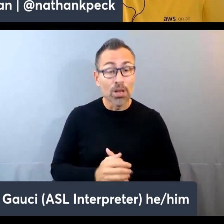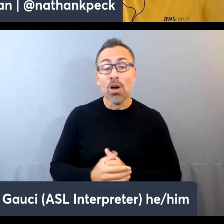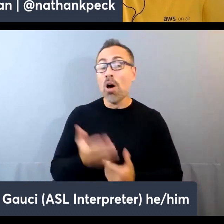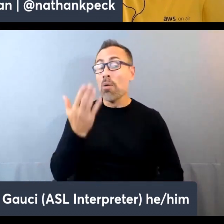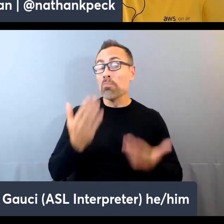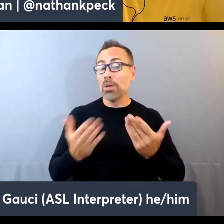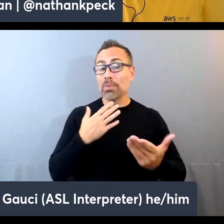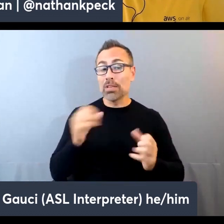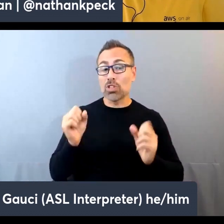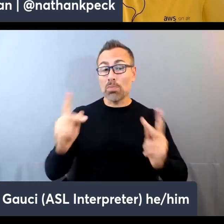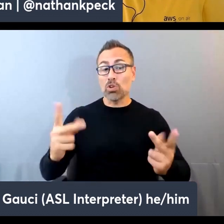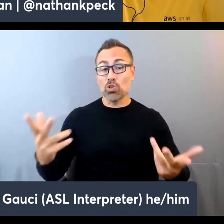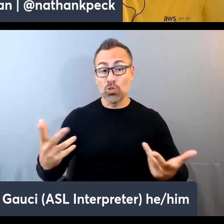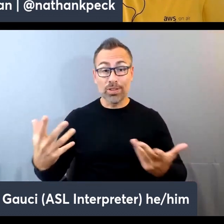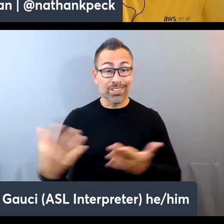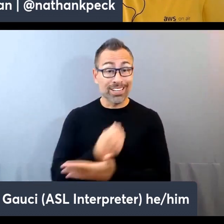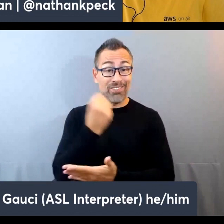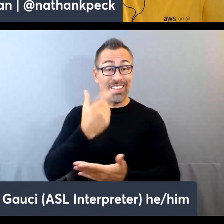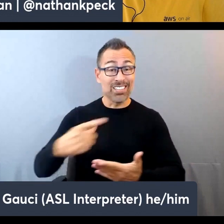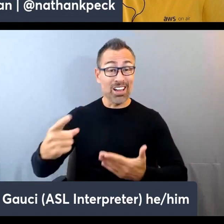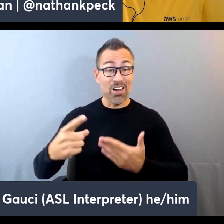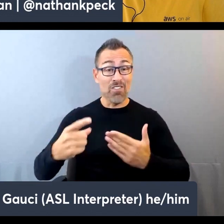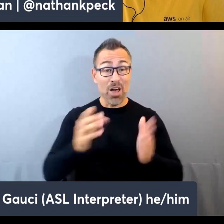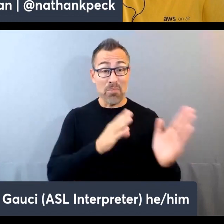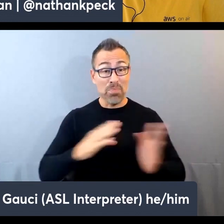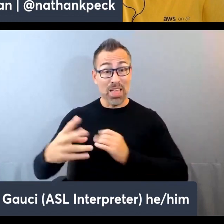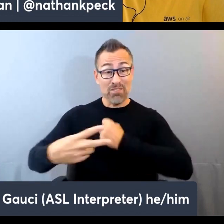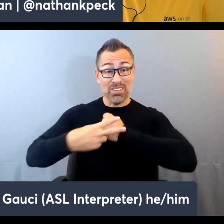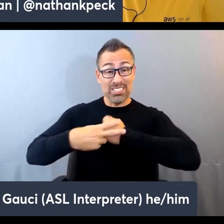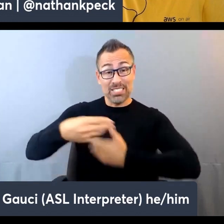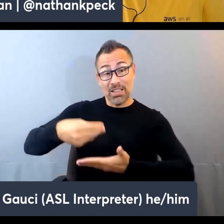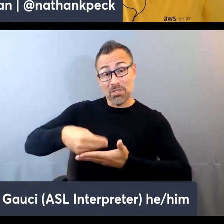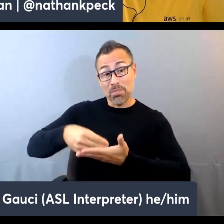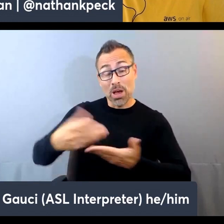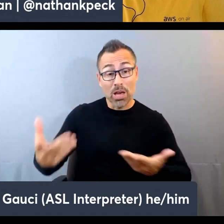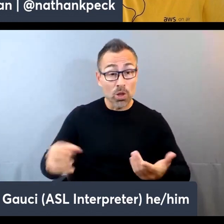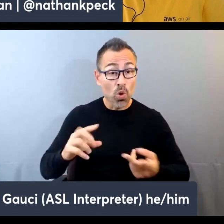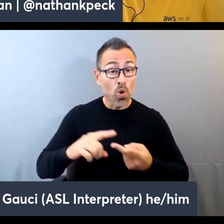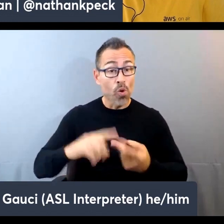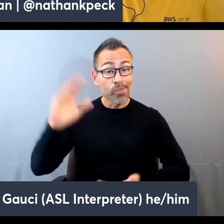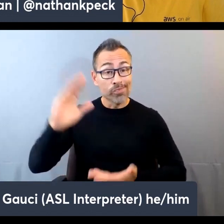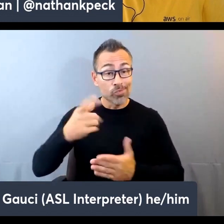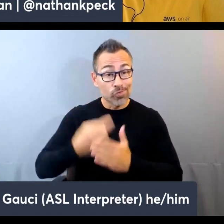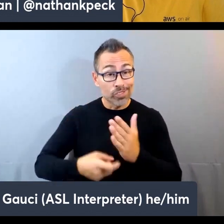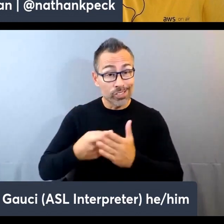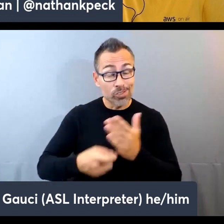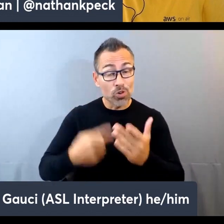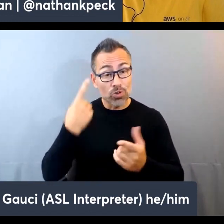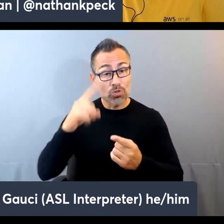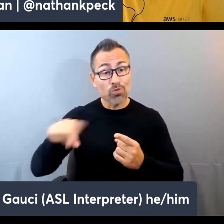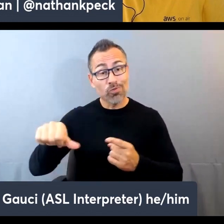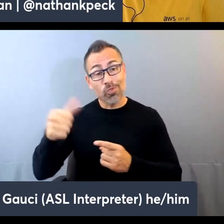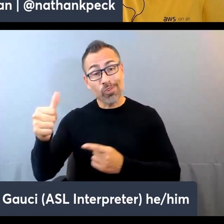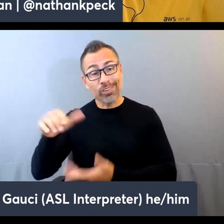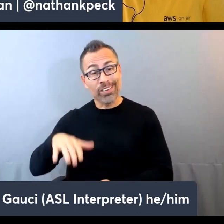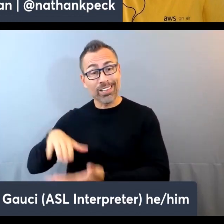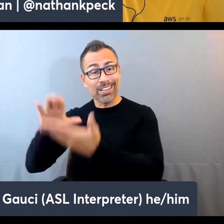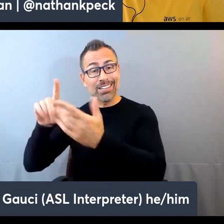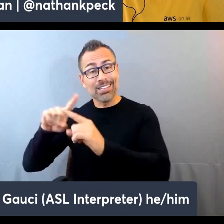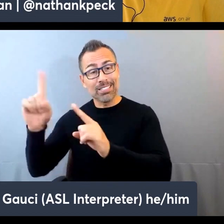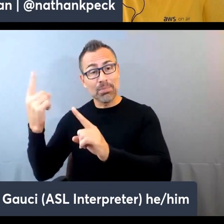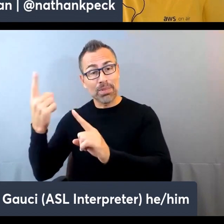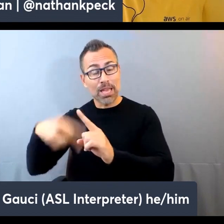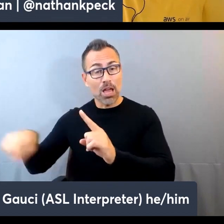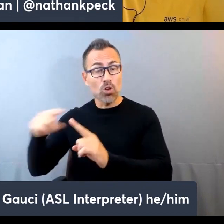to leverage a savings plan. There's an opportunity to reduce costs by engaging with us on a proactive services engagement, like a cost optimization